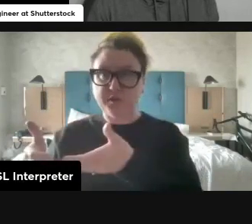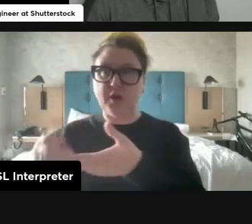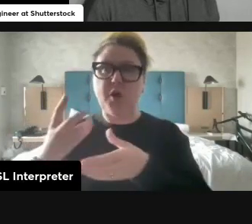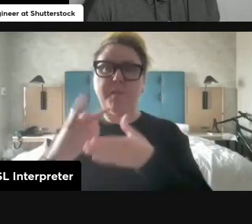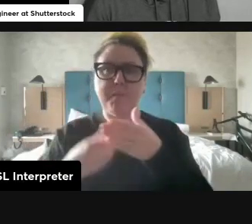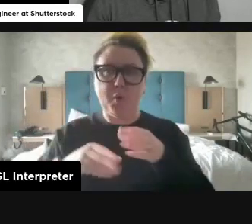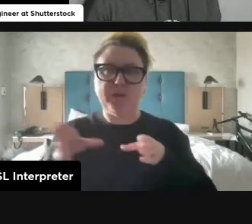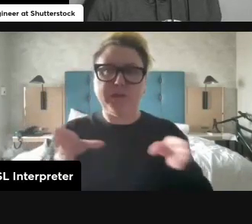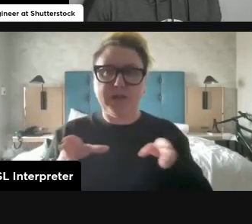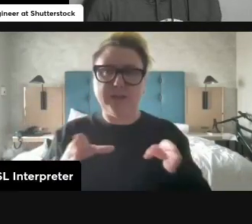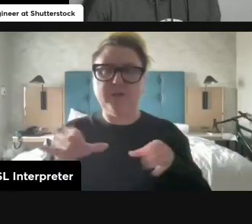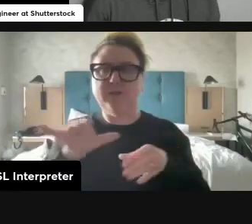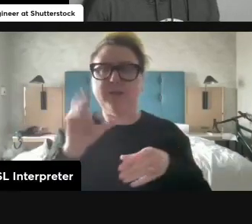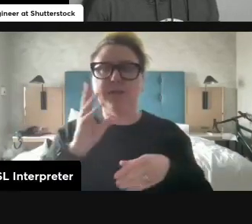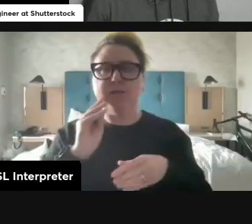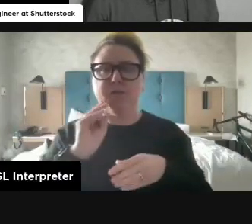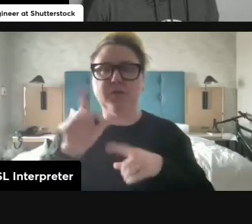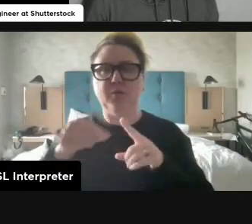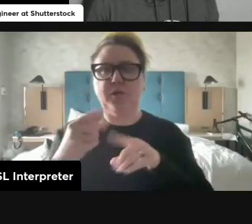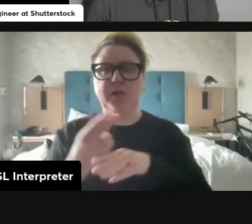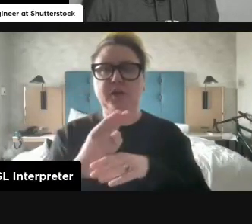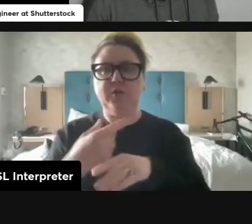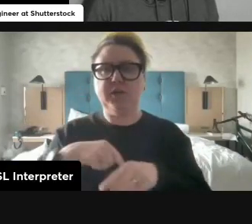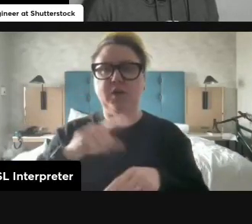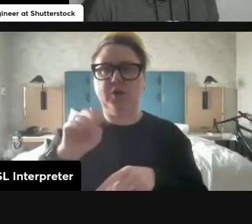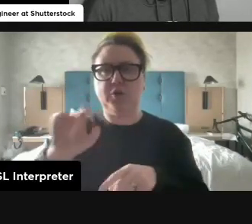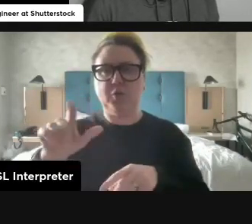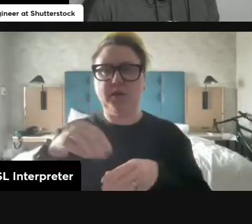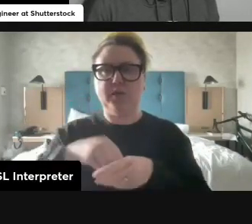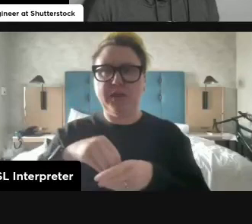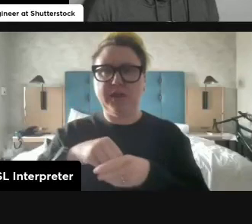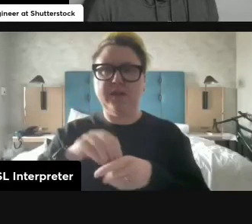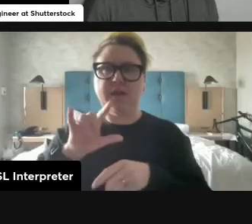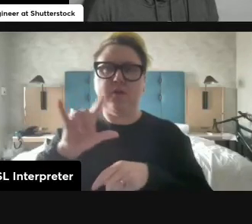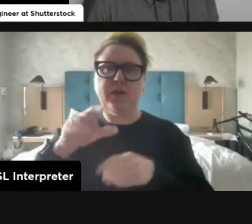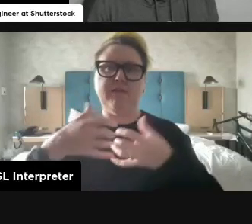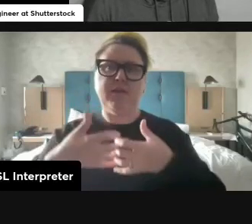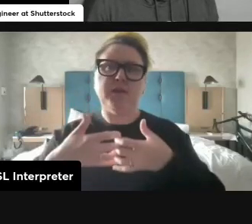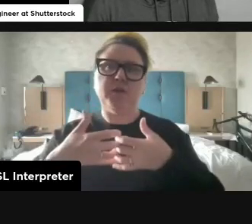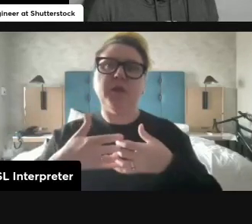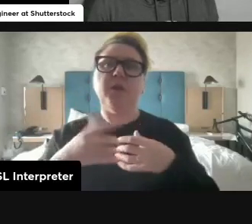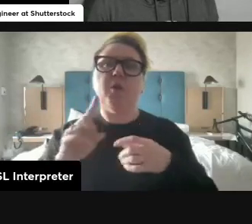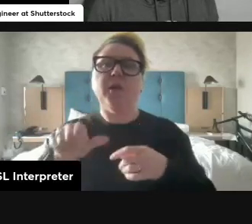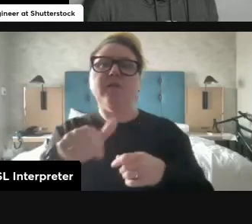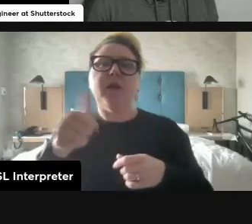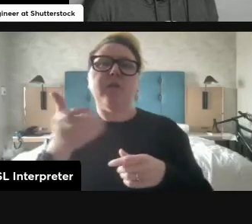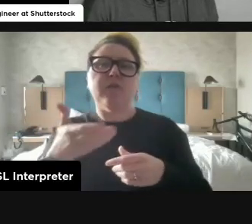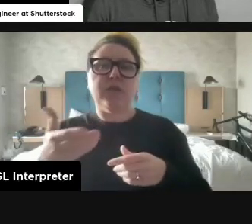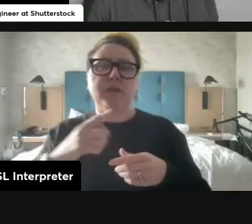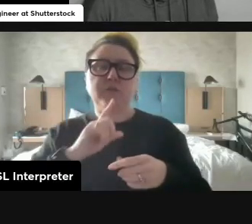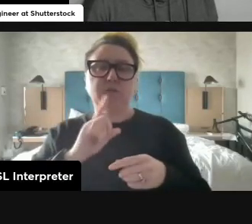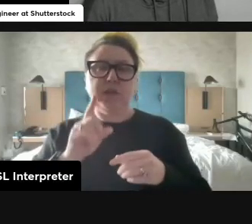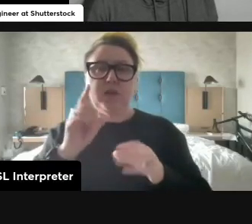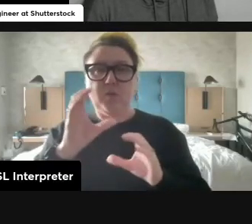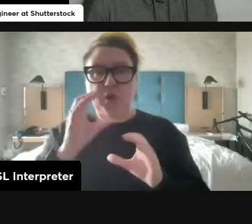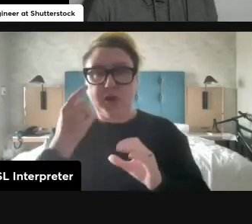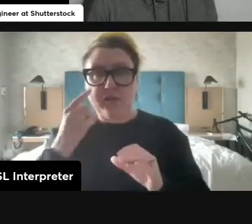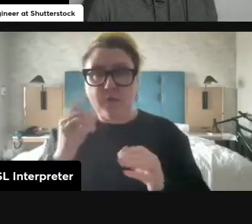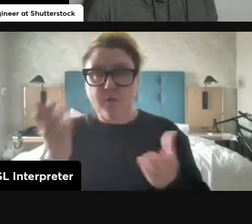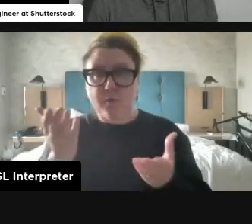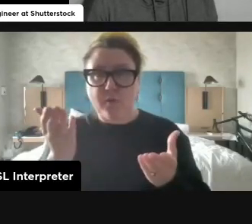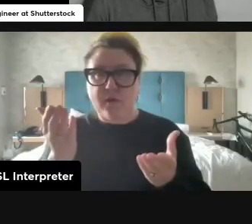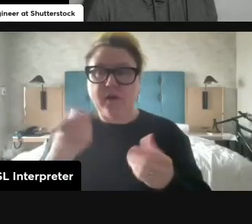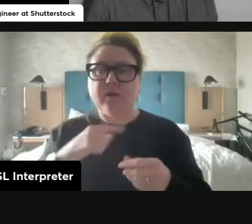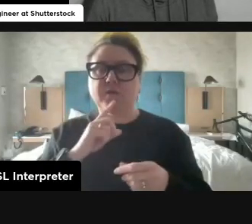when they use our tool or use our tool in the Boeing software factory. One of the other big deals that we're really looking for is just ease